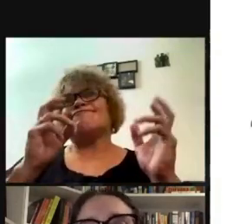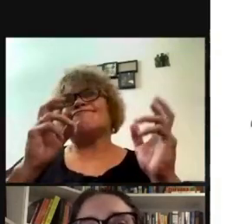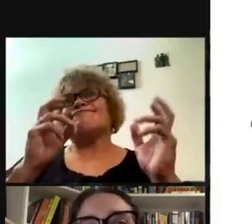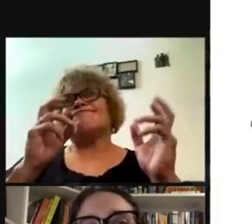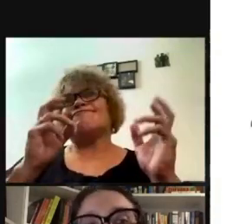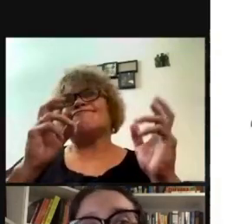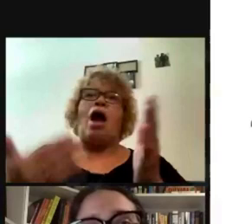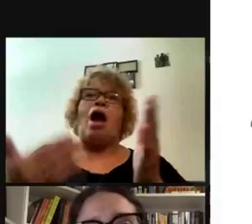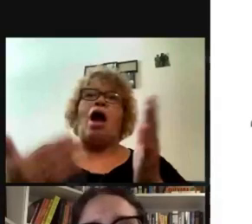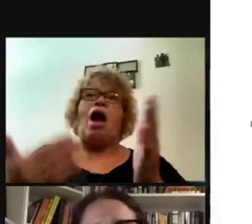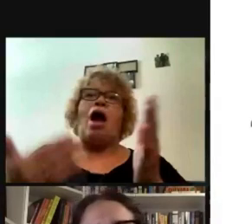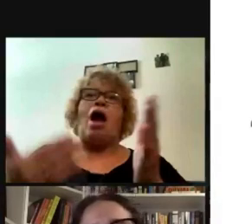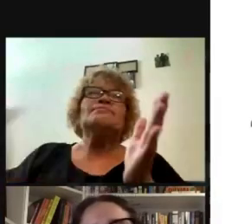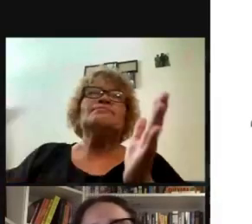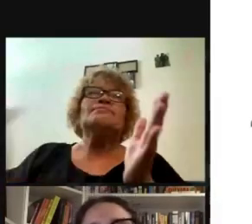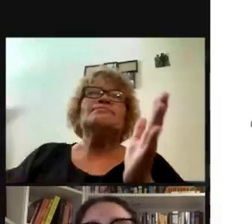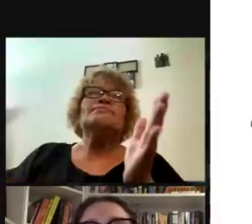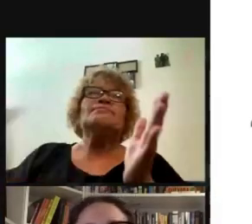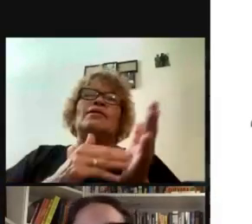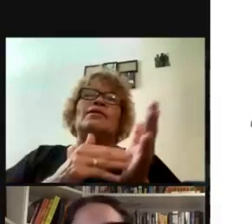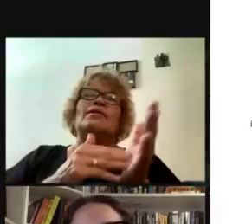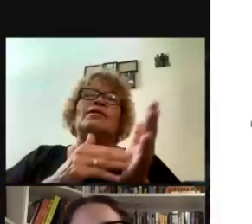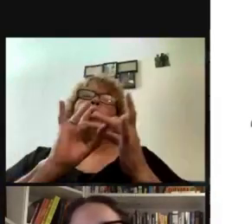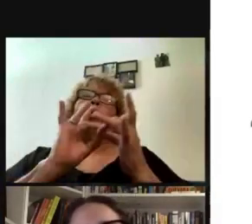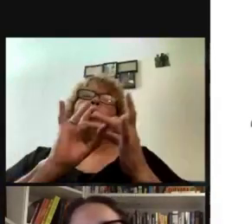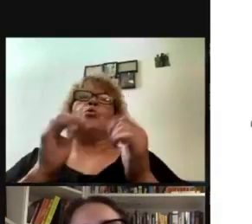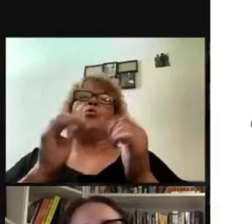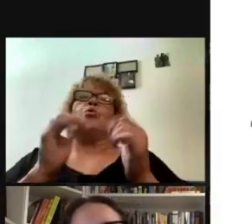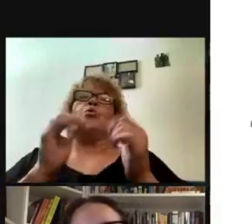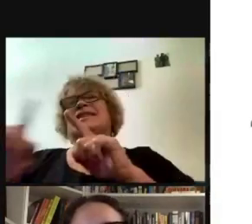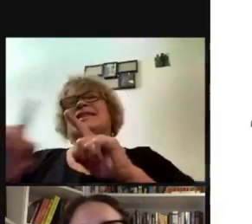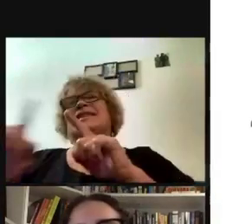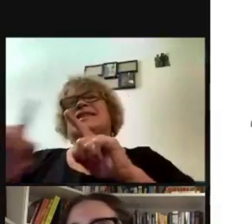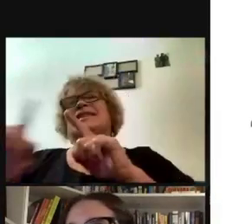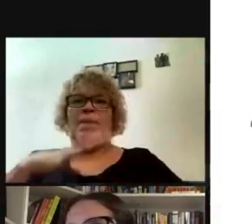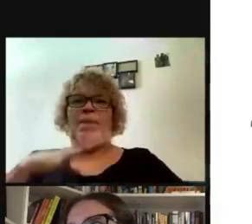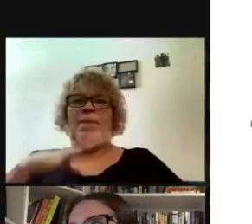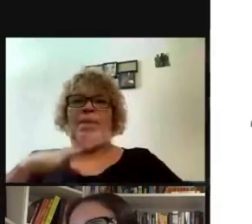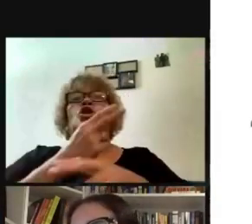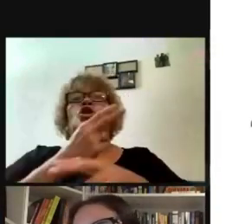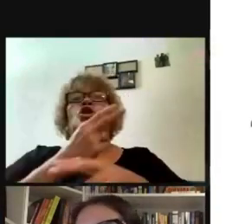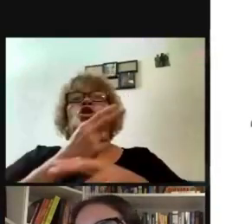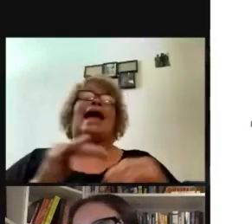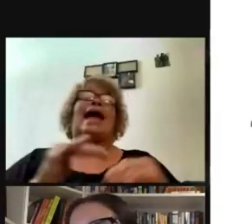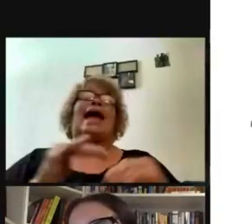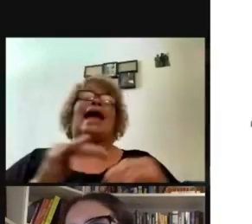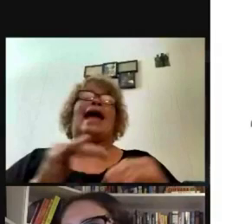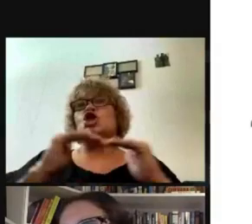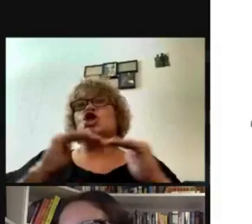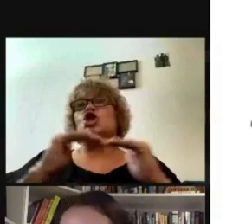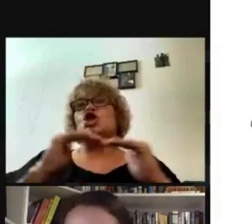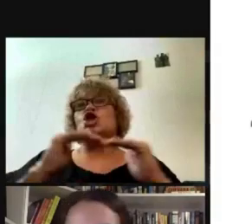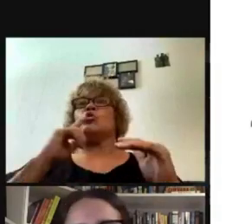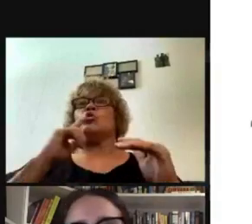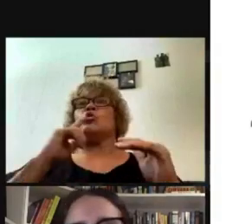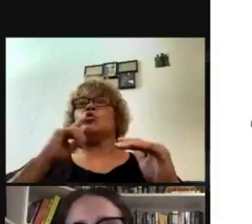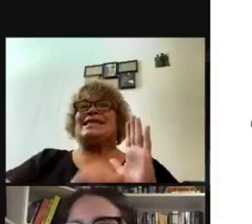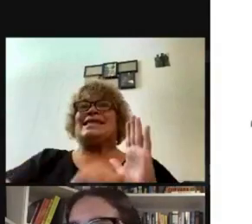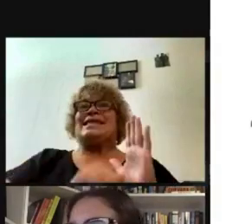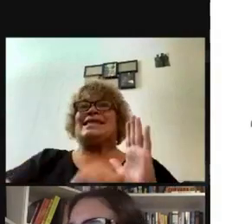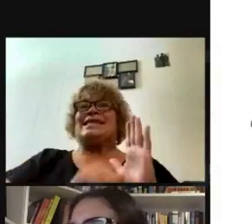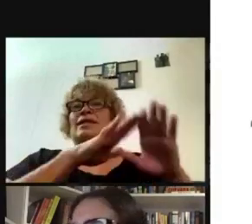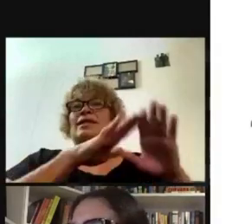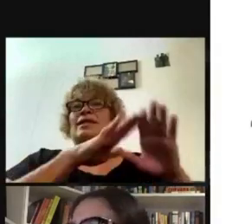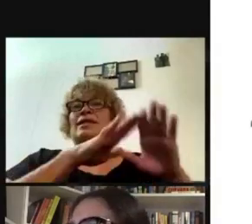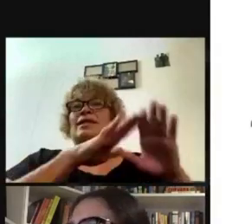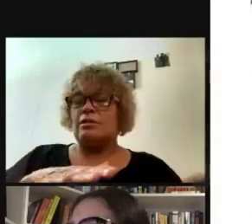repeated contact with men. And the clinician uses these descriptions as justification for sterilization in this, which is her